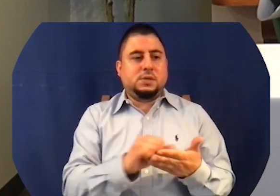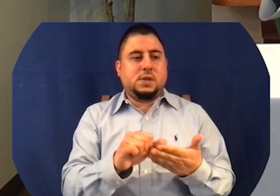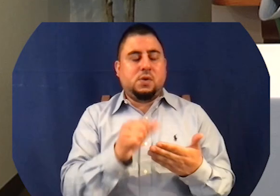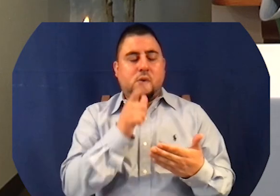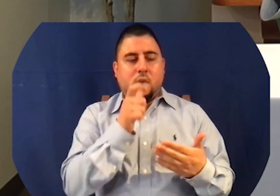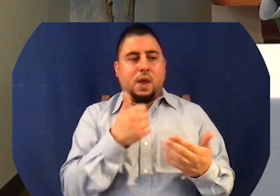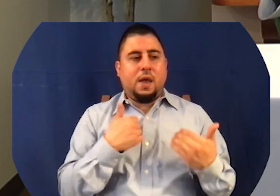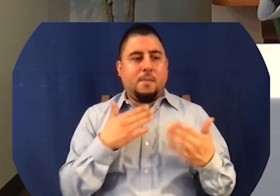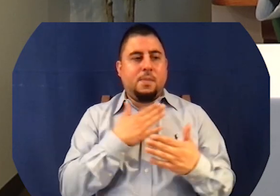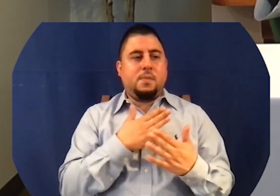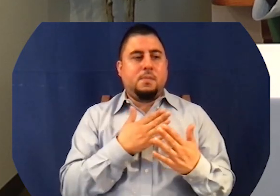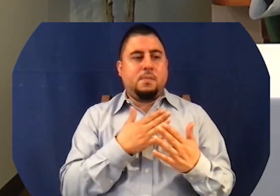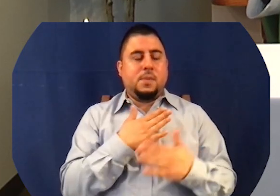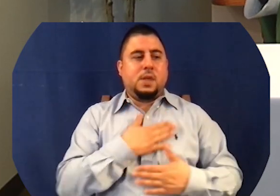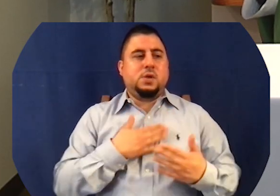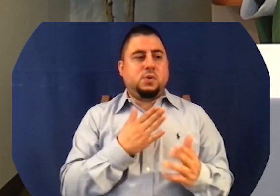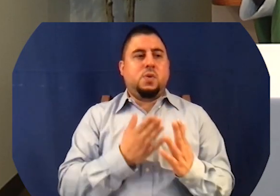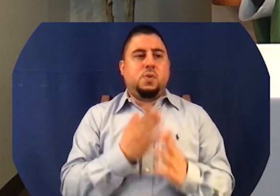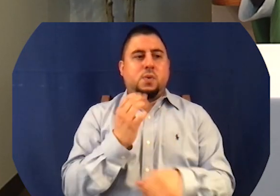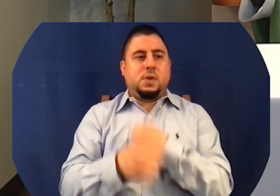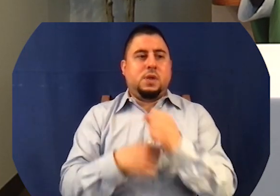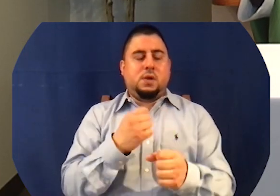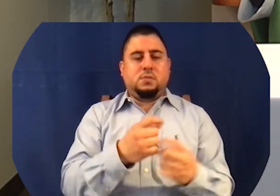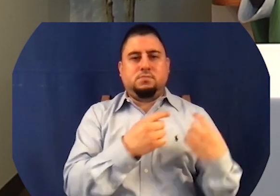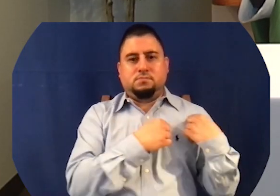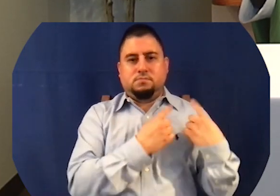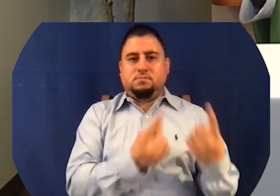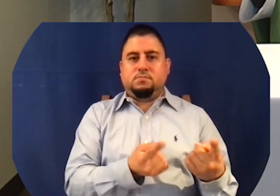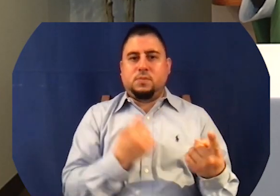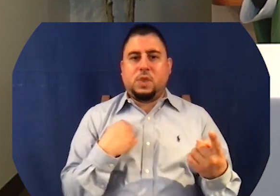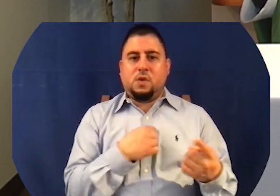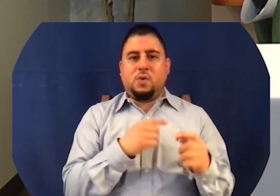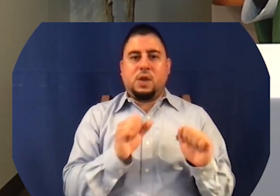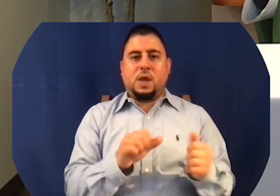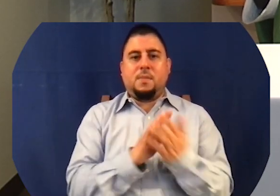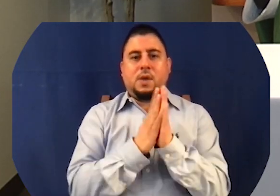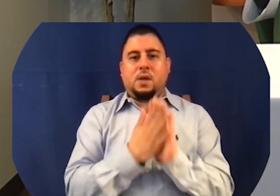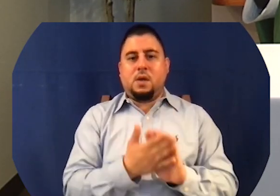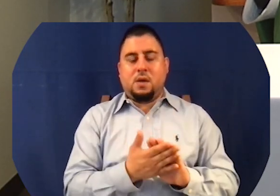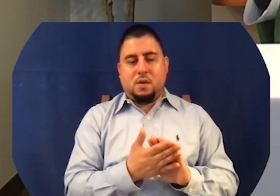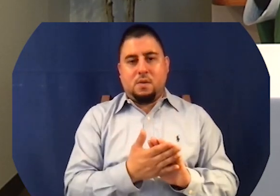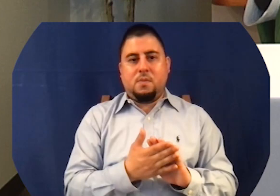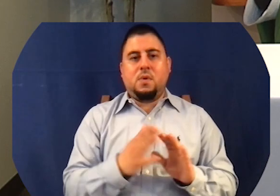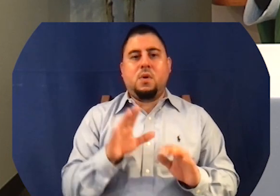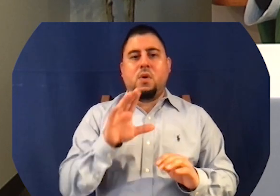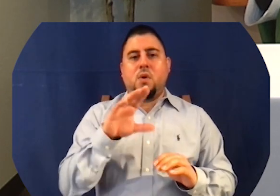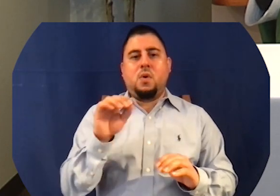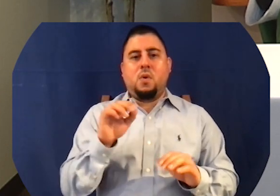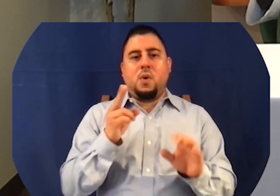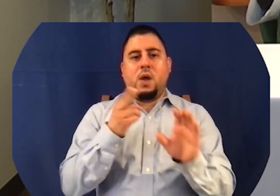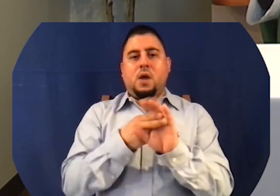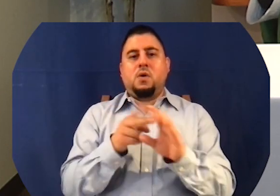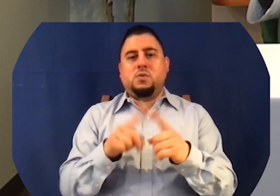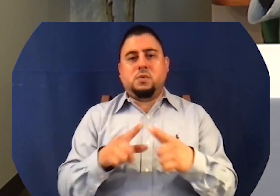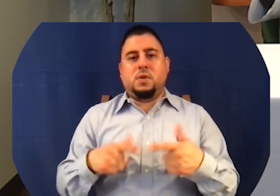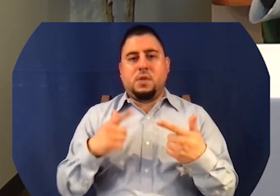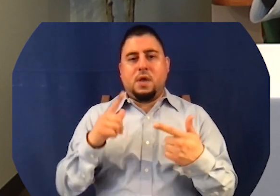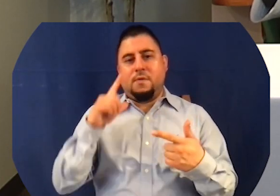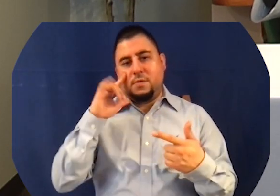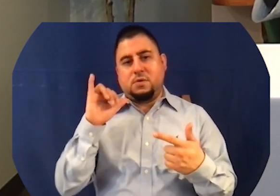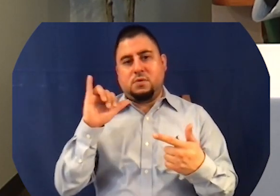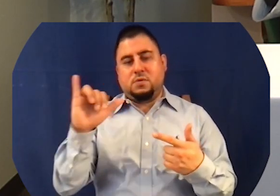saints who've pleased you throughout the ages, we may merit to be co-heirs to eternal